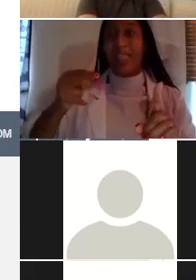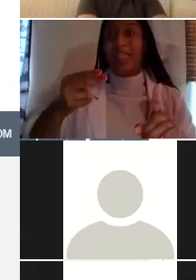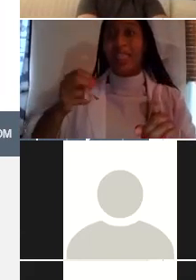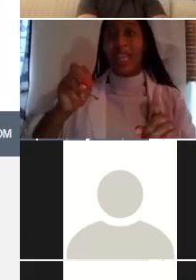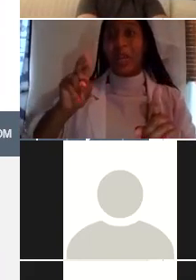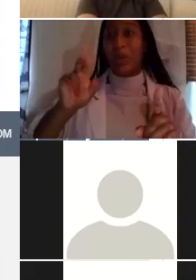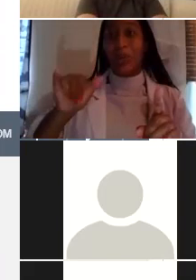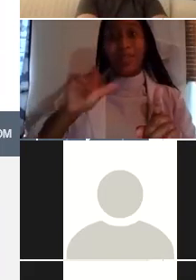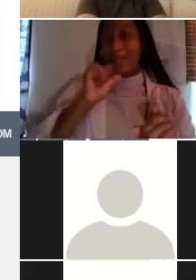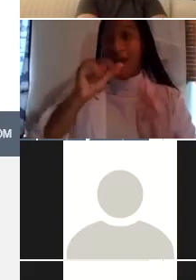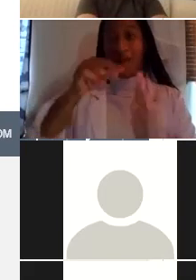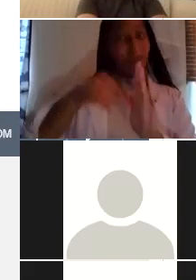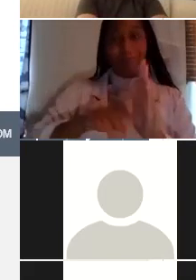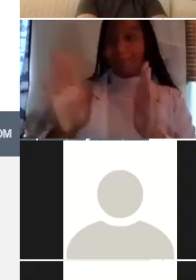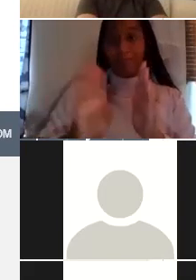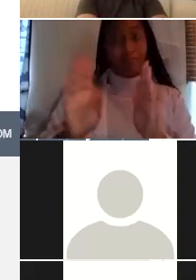So,